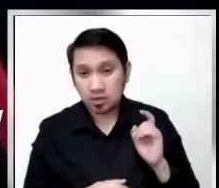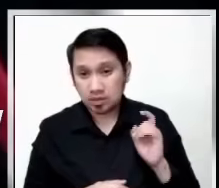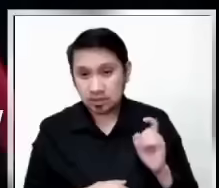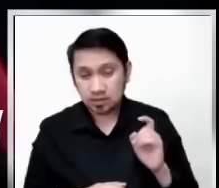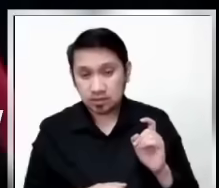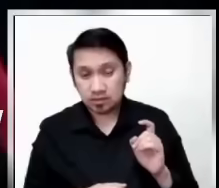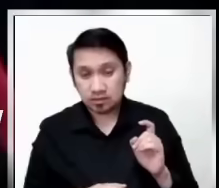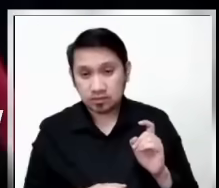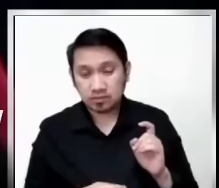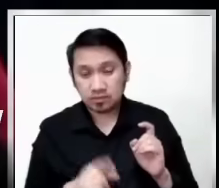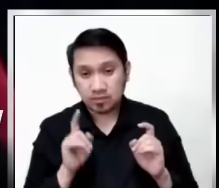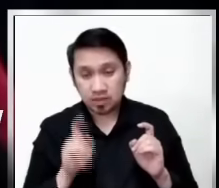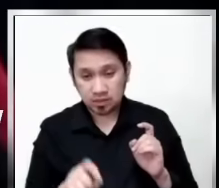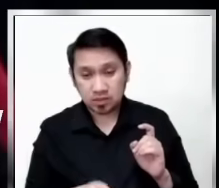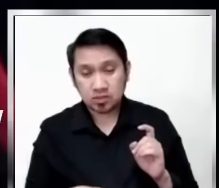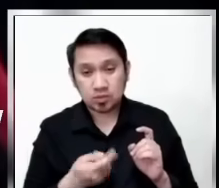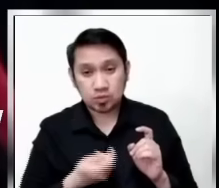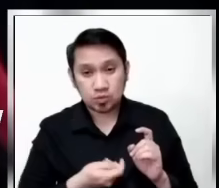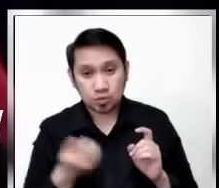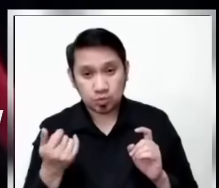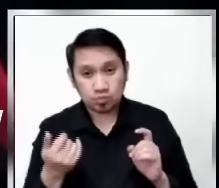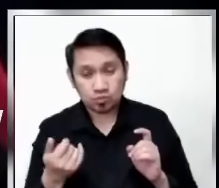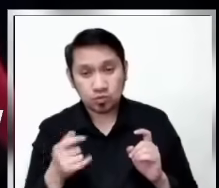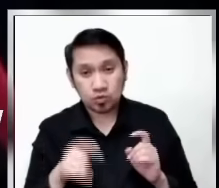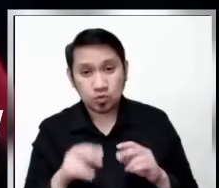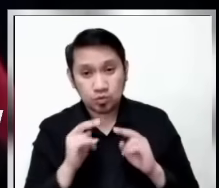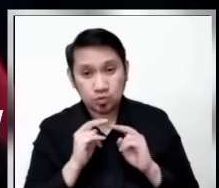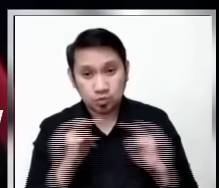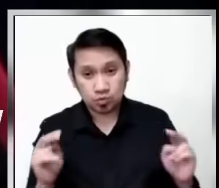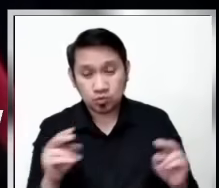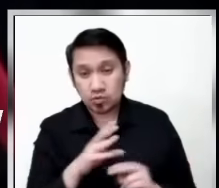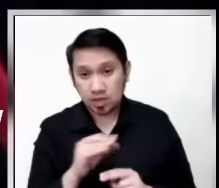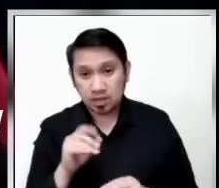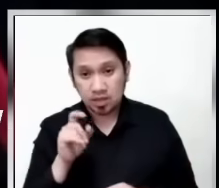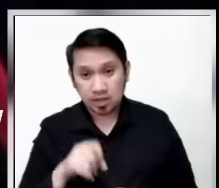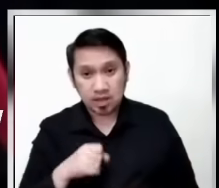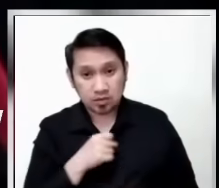apology from those spreading those fake lies.